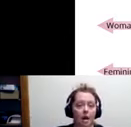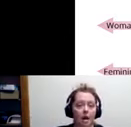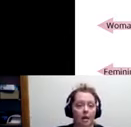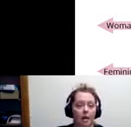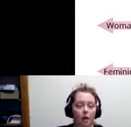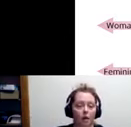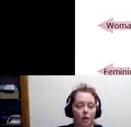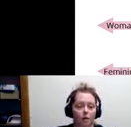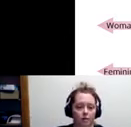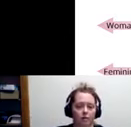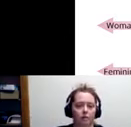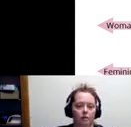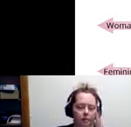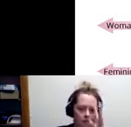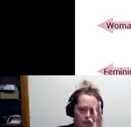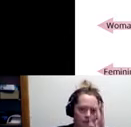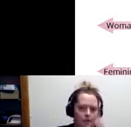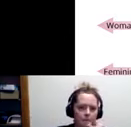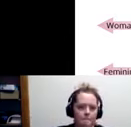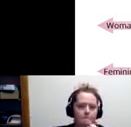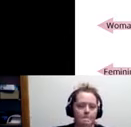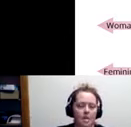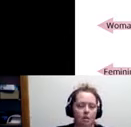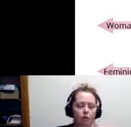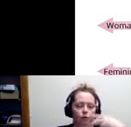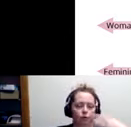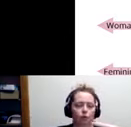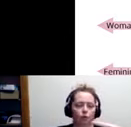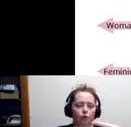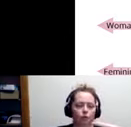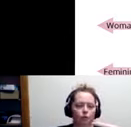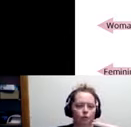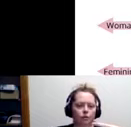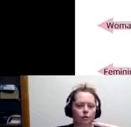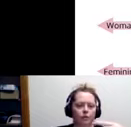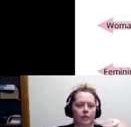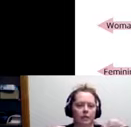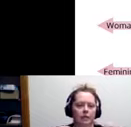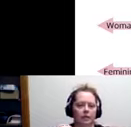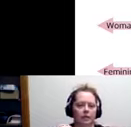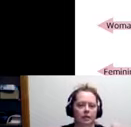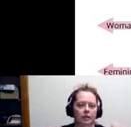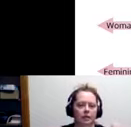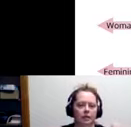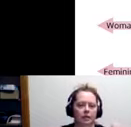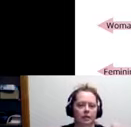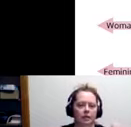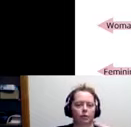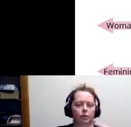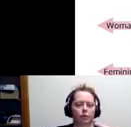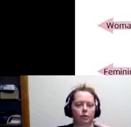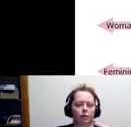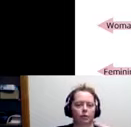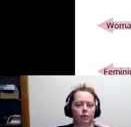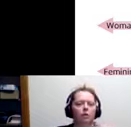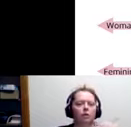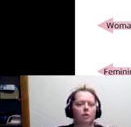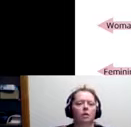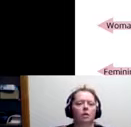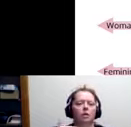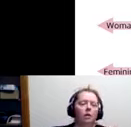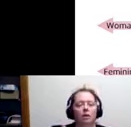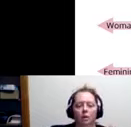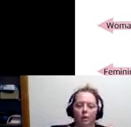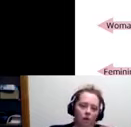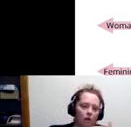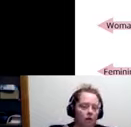to be two parts or a system of two parts. When, as you can see, as we go along with this, you will understand that